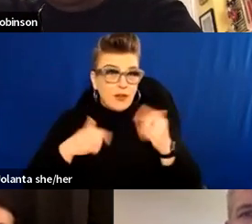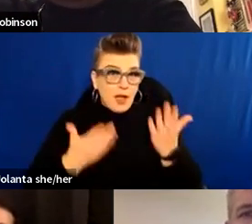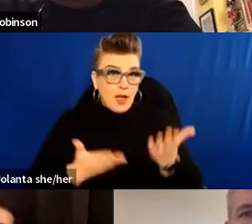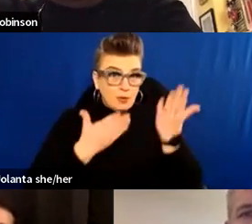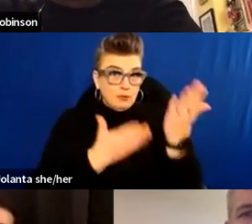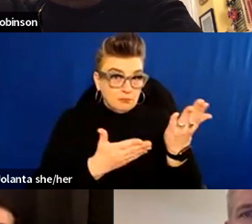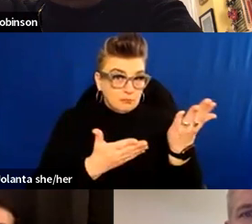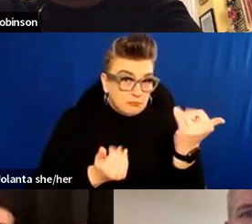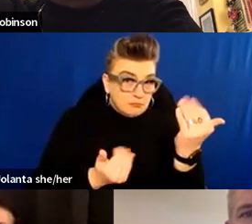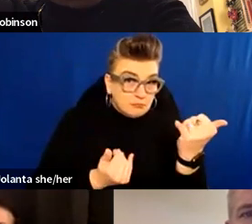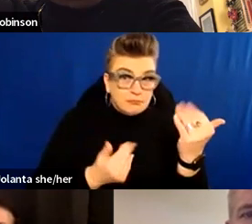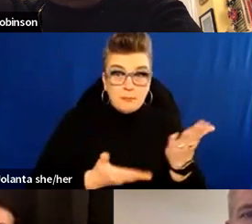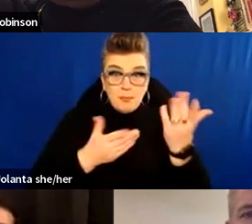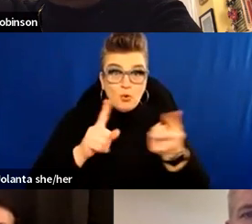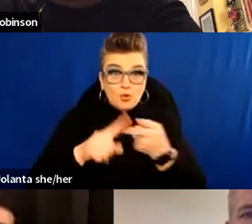motion